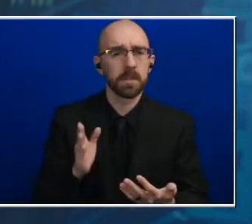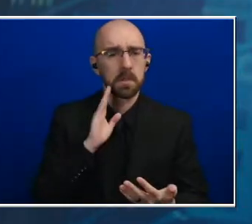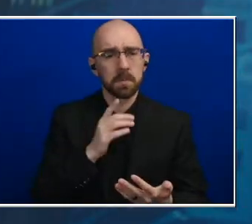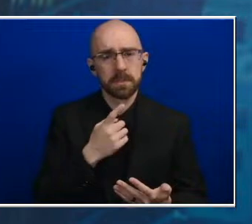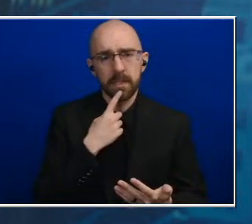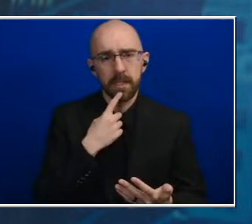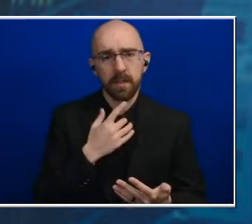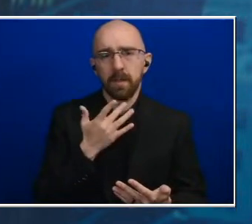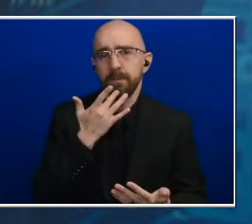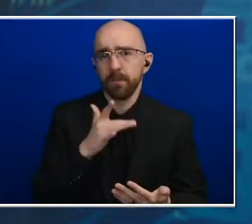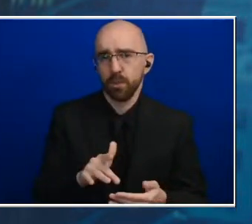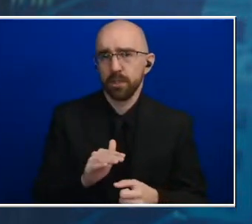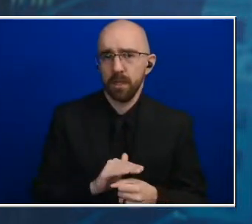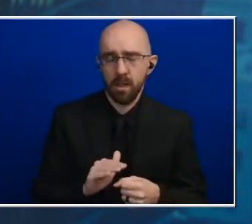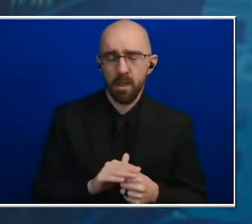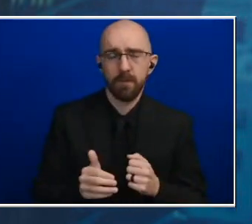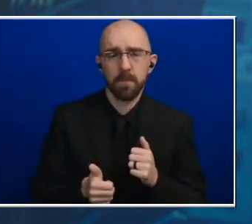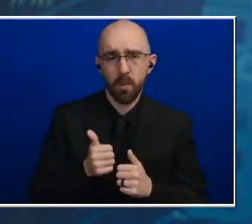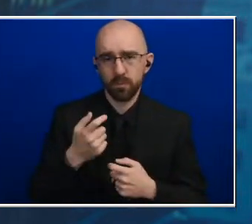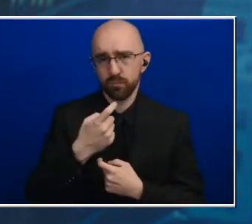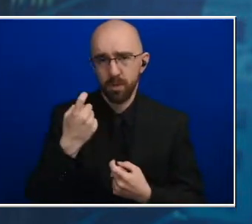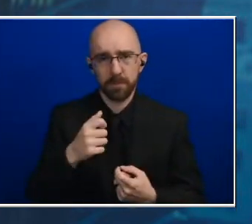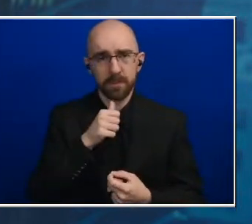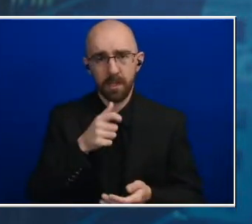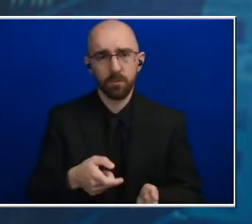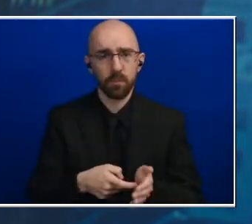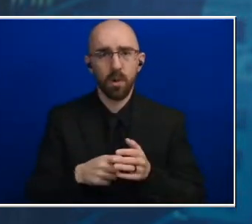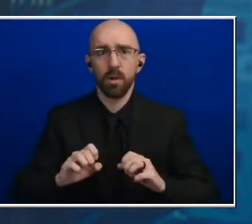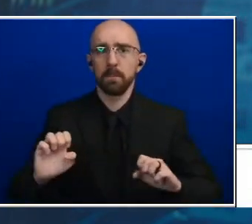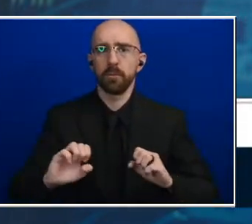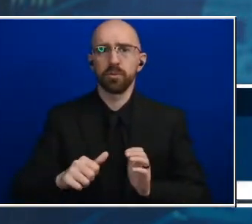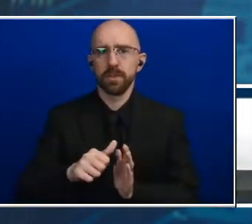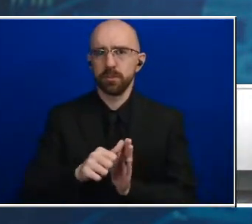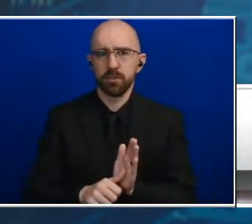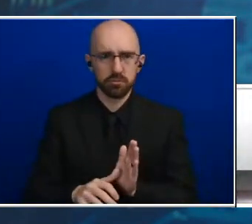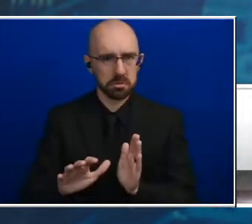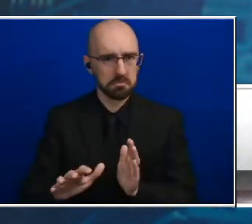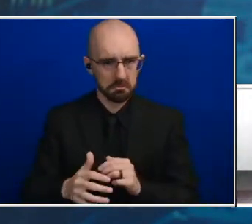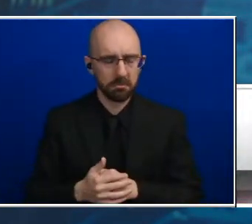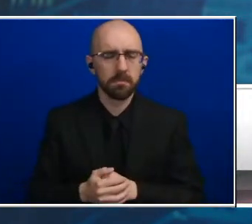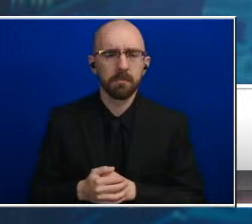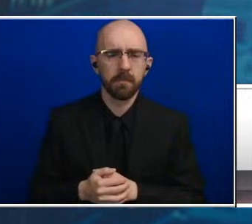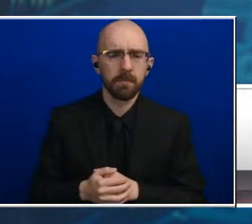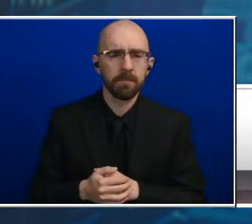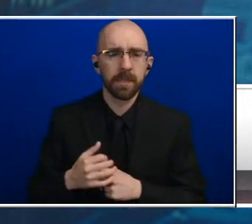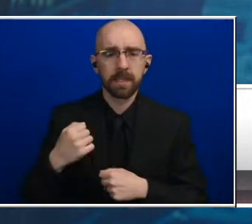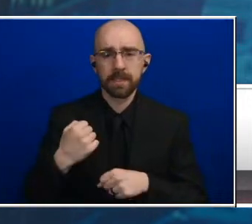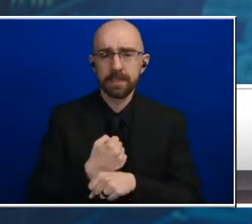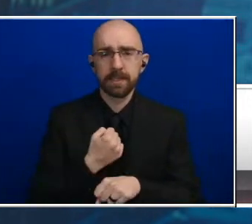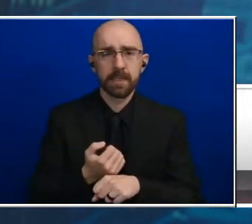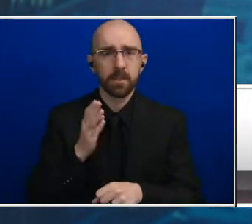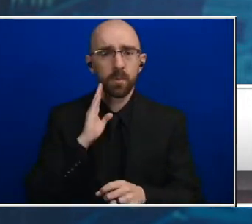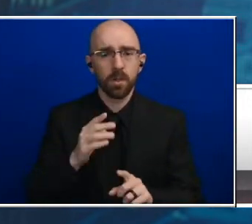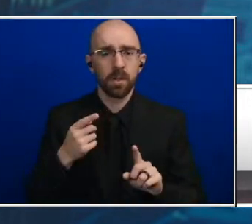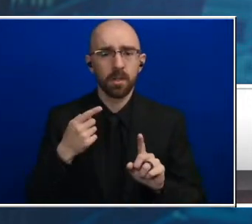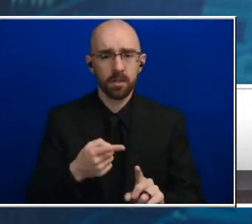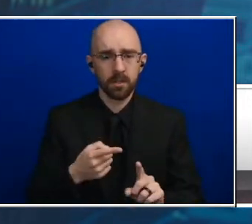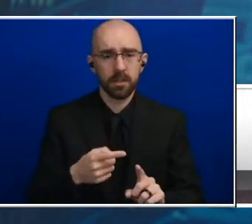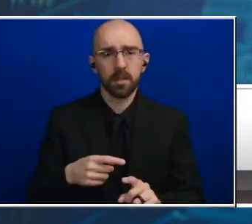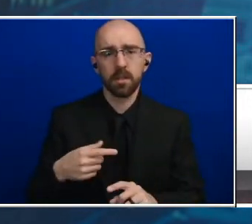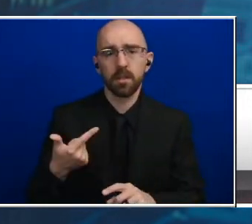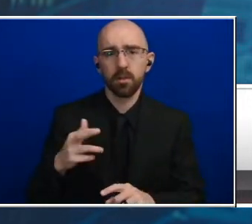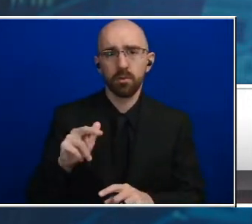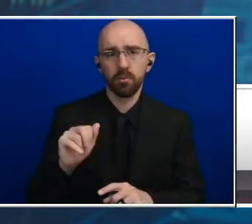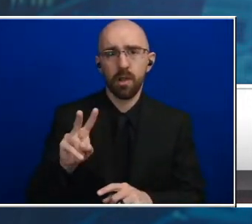enough, most traumas do not require emergency surgery. And the statistics would point out that gravity is undefeated as a cause